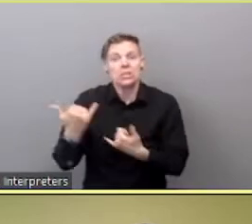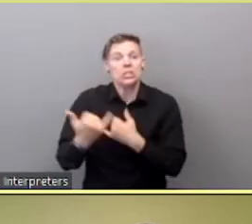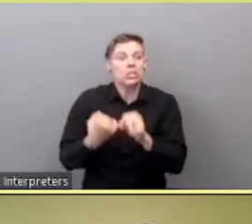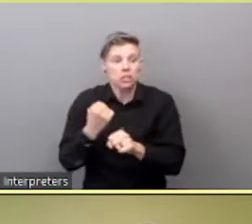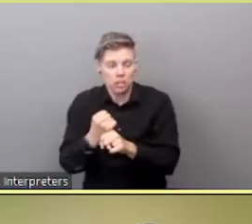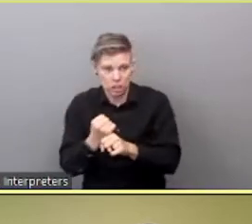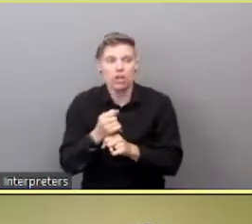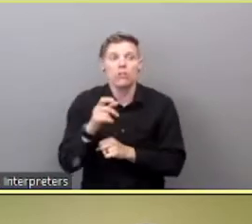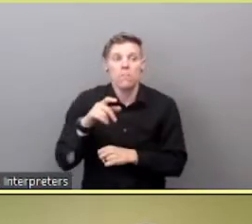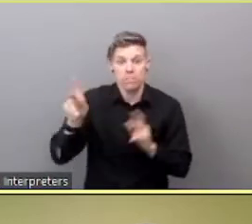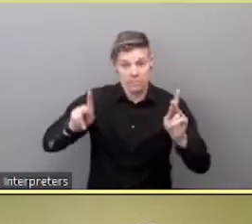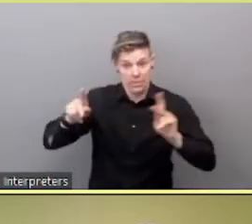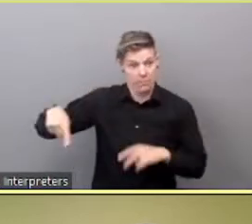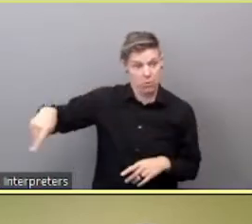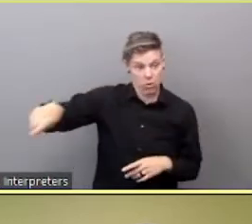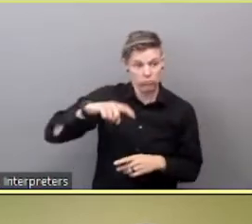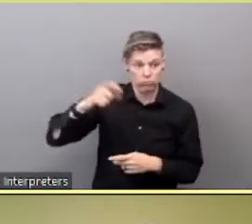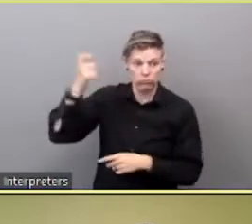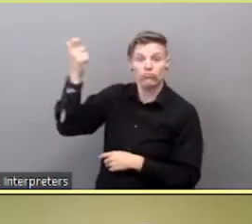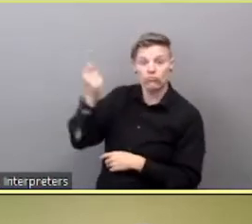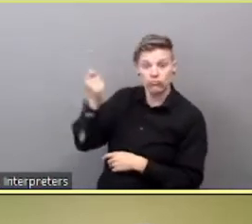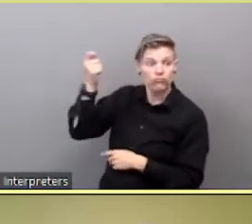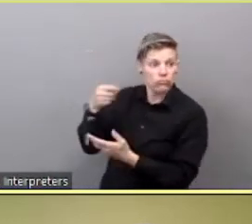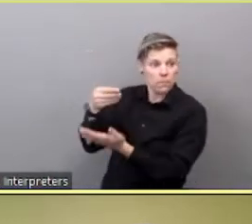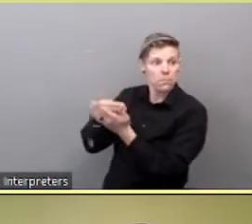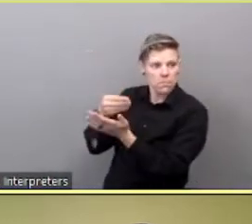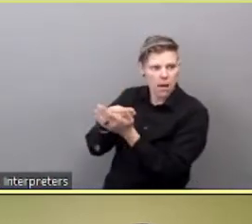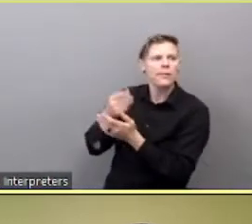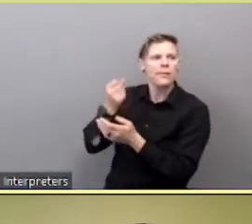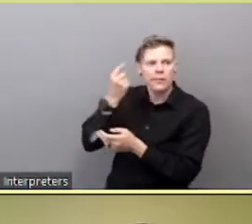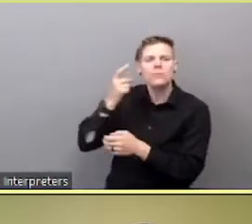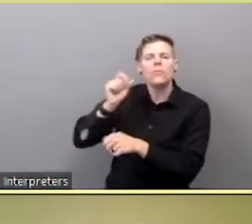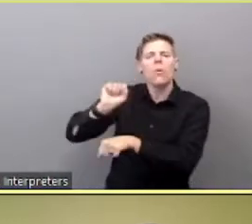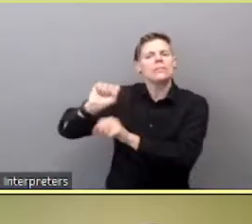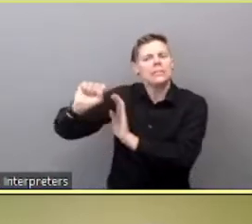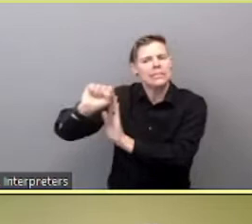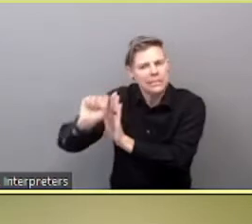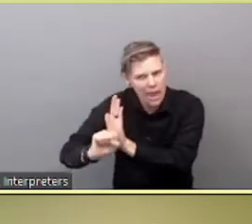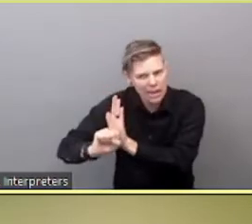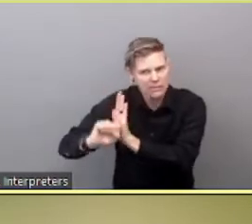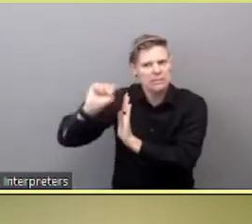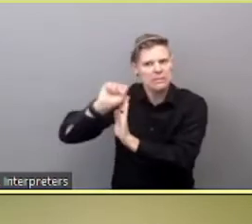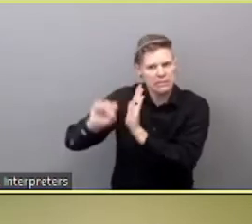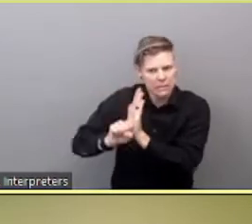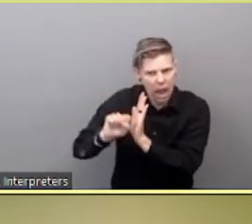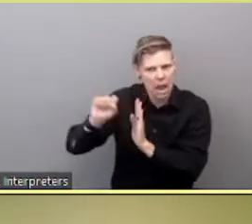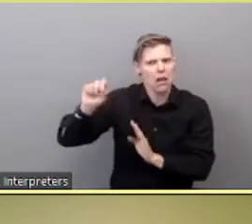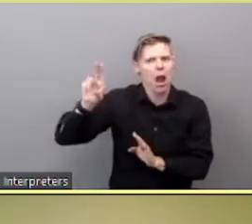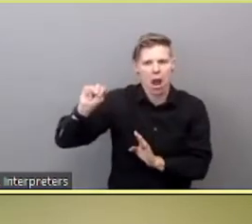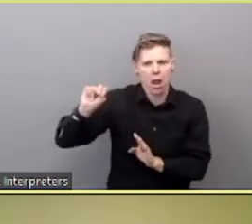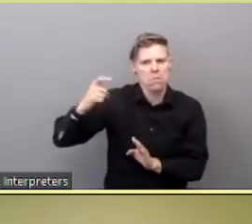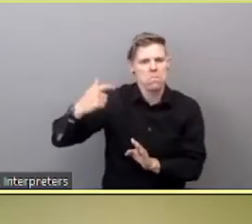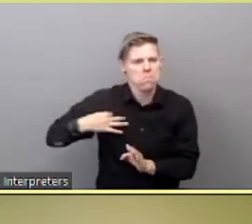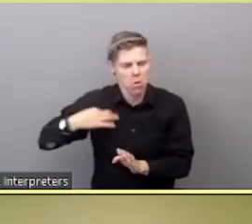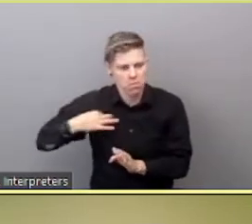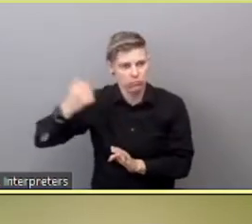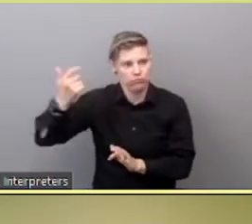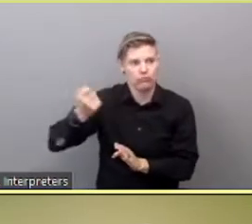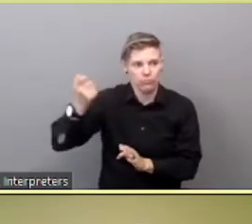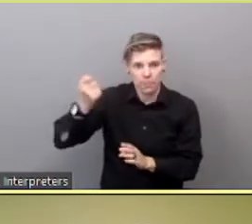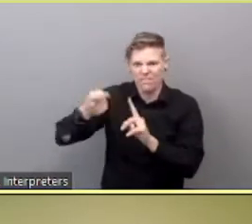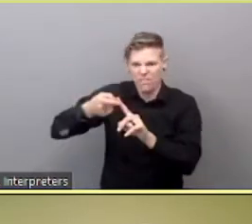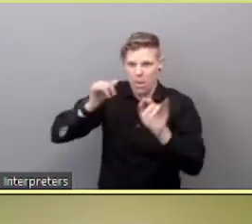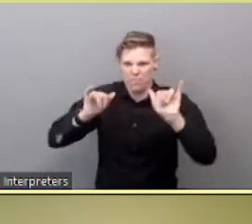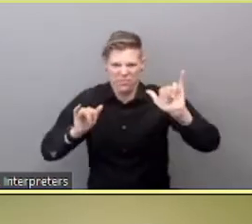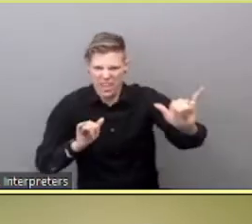regular state unemployment insurance benefits are certainly being paid for from the fund. Of those claimants that